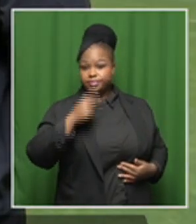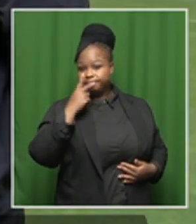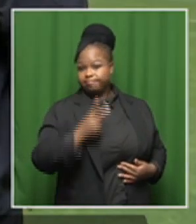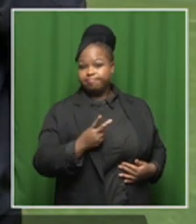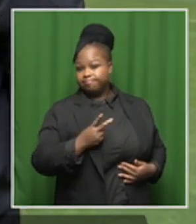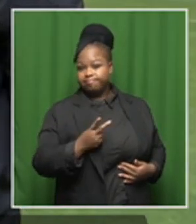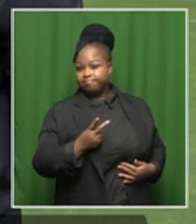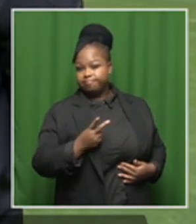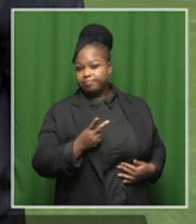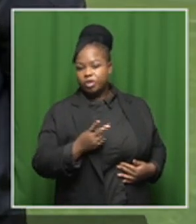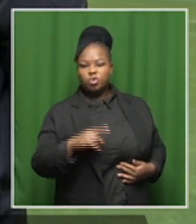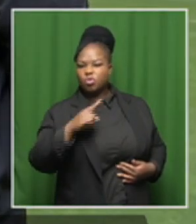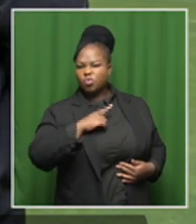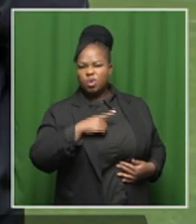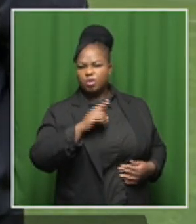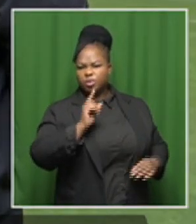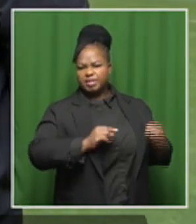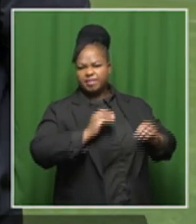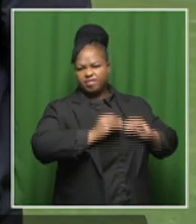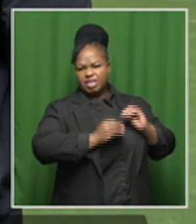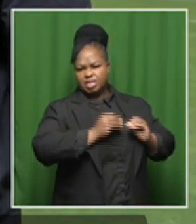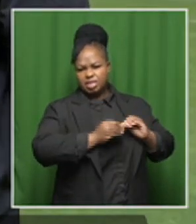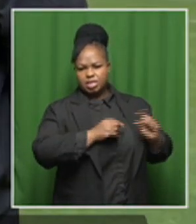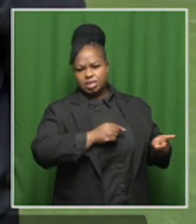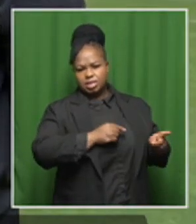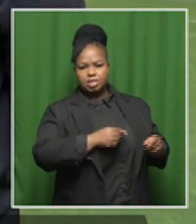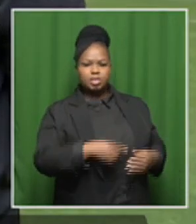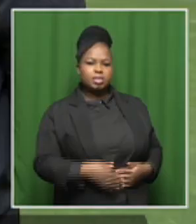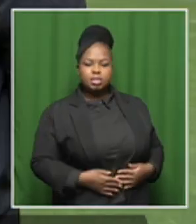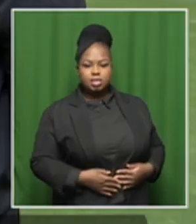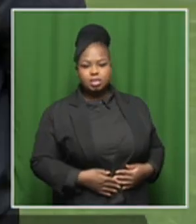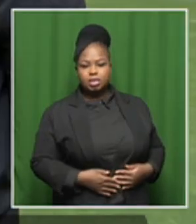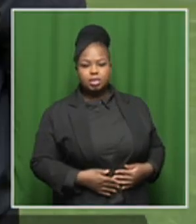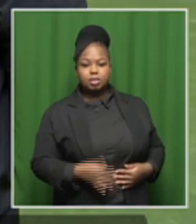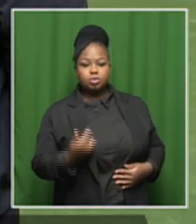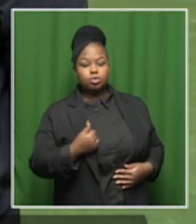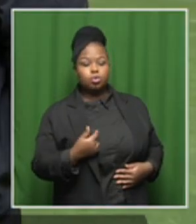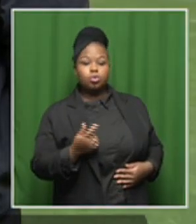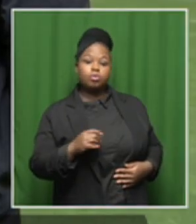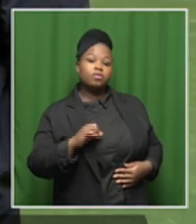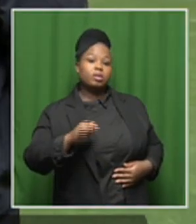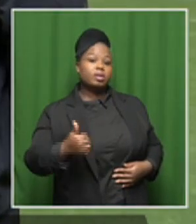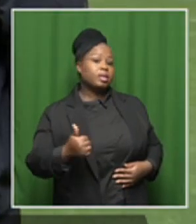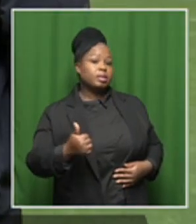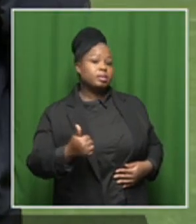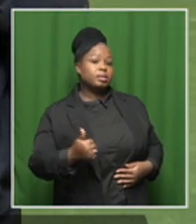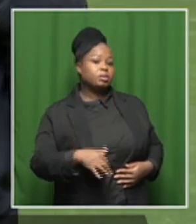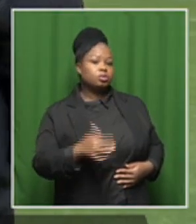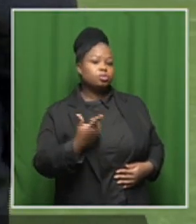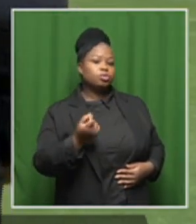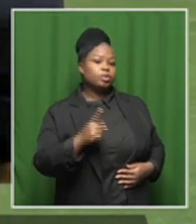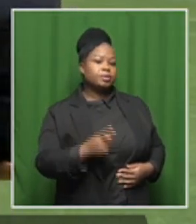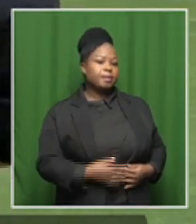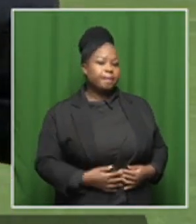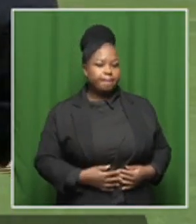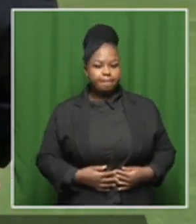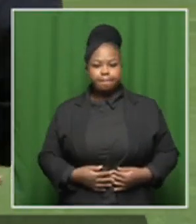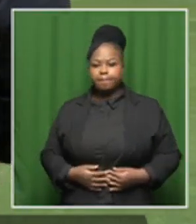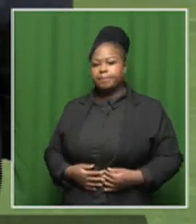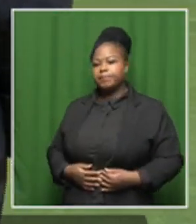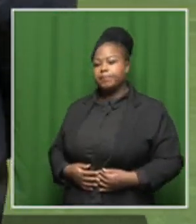your insight into why you need to replace it, and what you're going to be rolling out for the next surface.